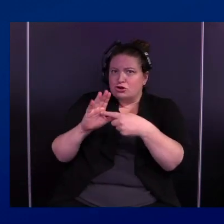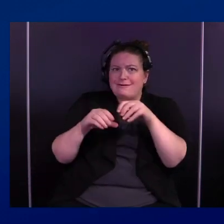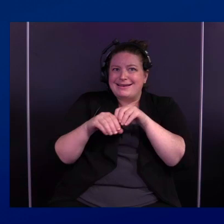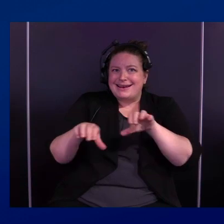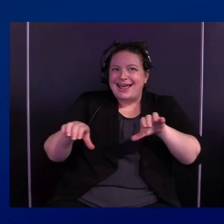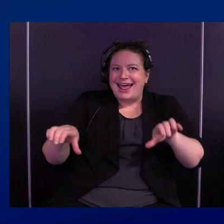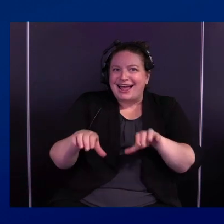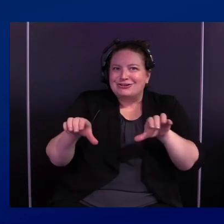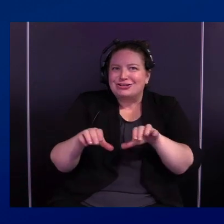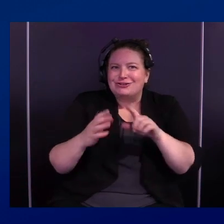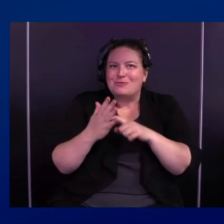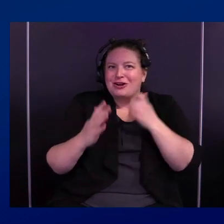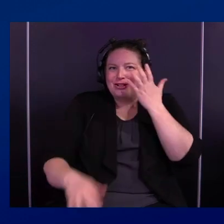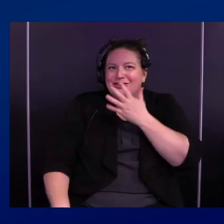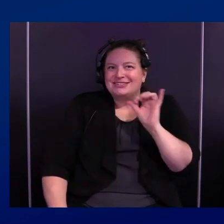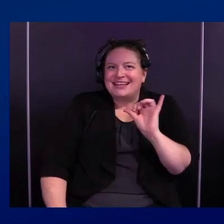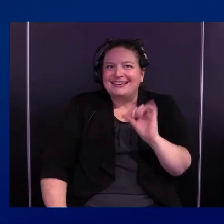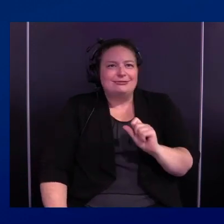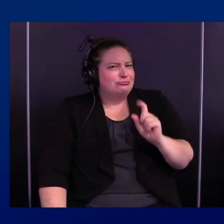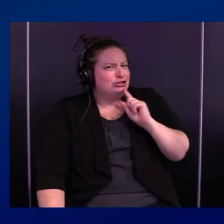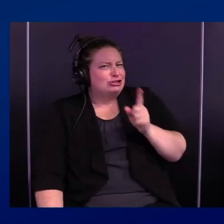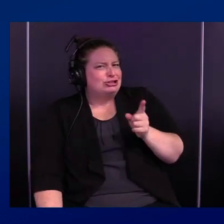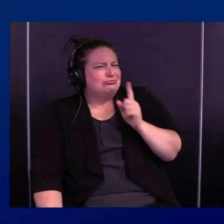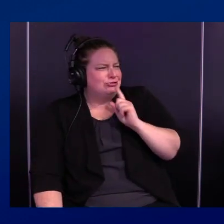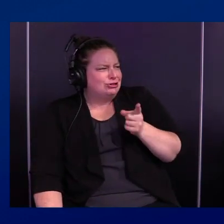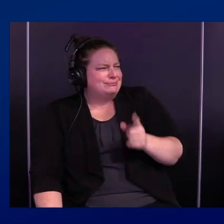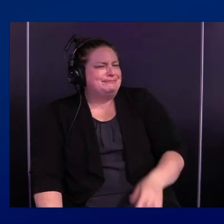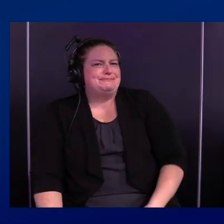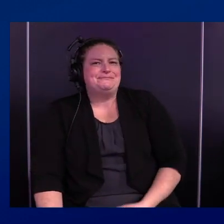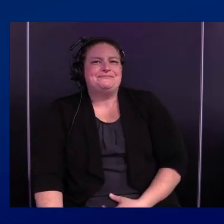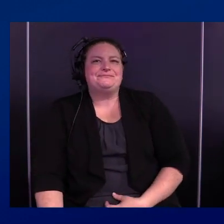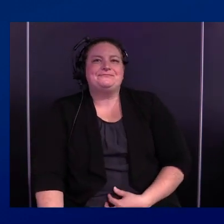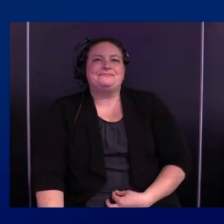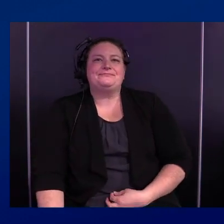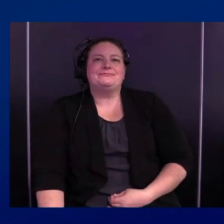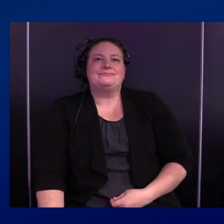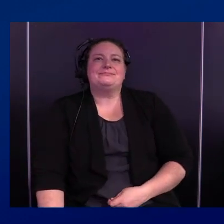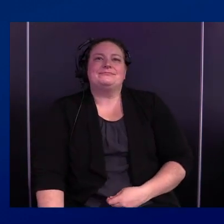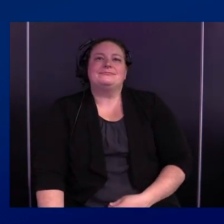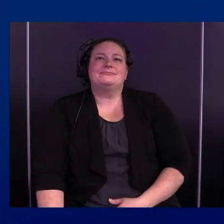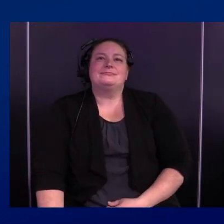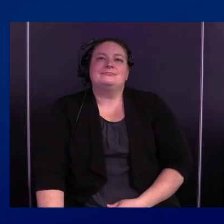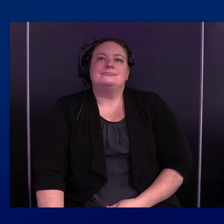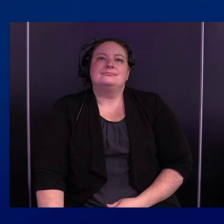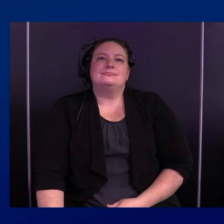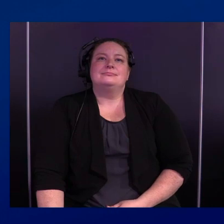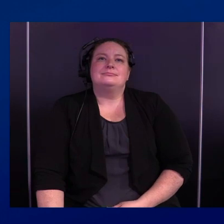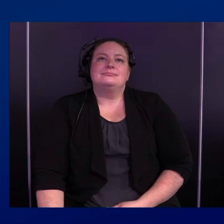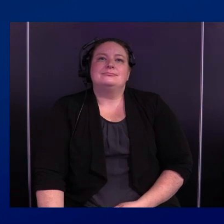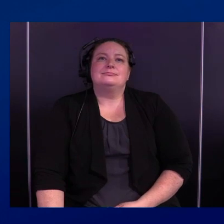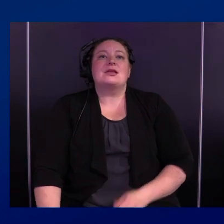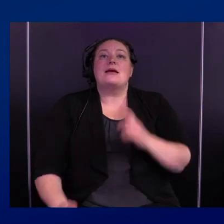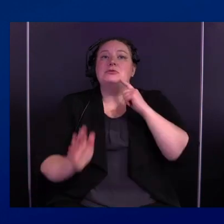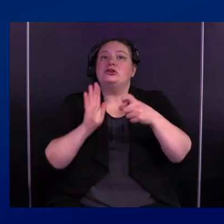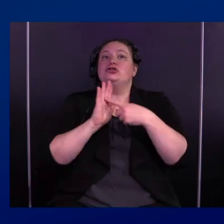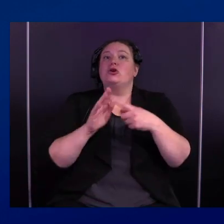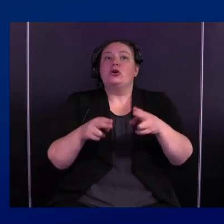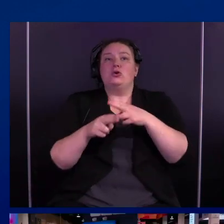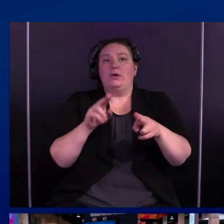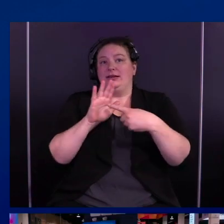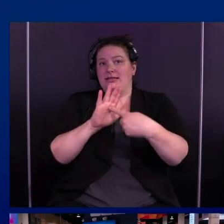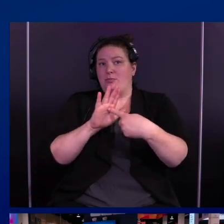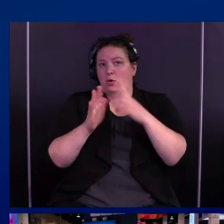see what it looks like? Sure. Yeah. Cool. All right. So I'm going to show you a quick demo of the new